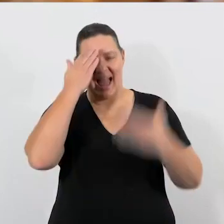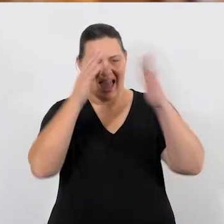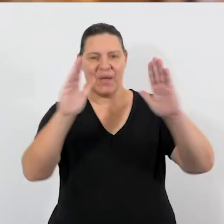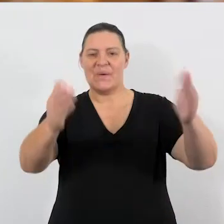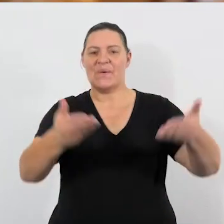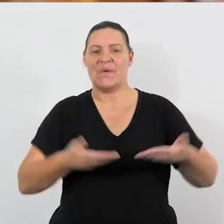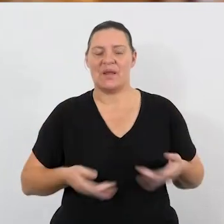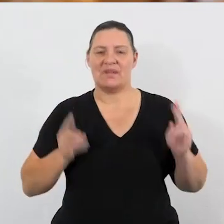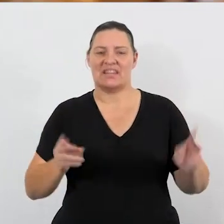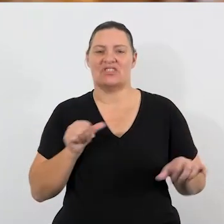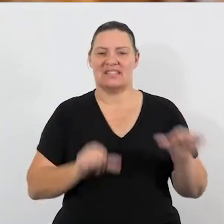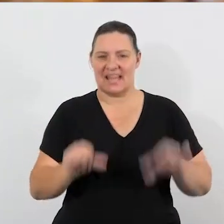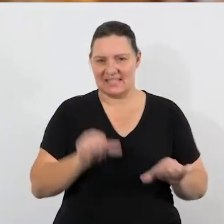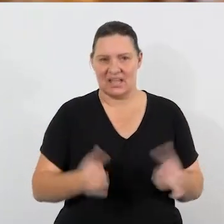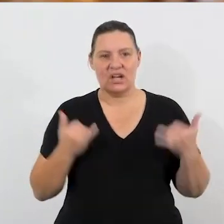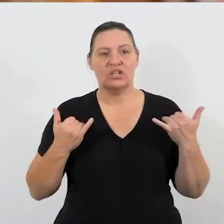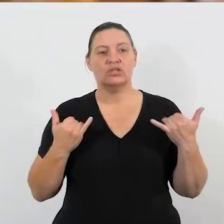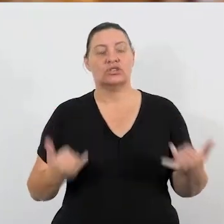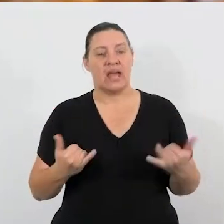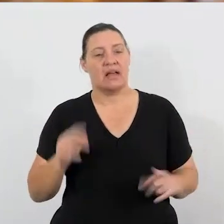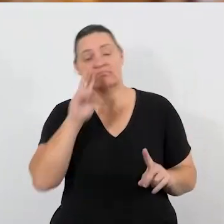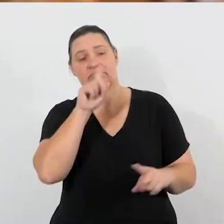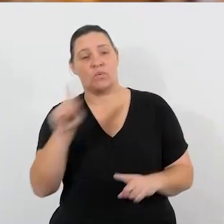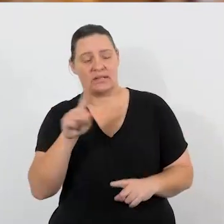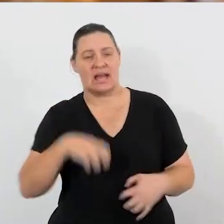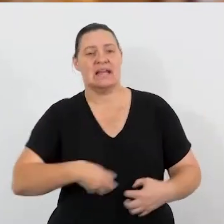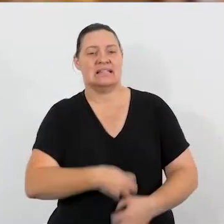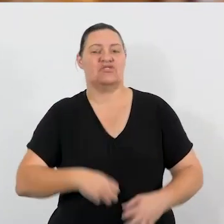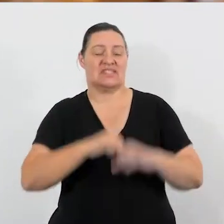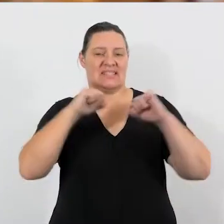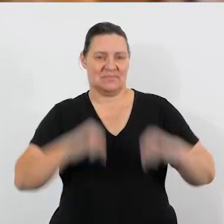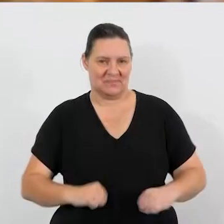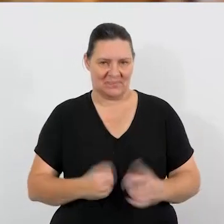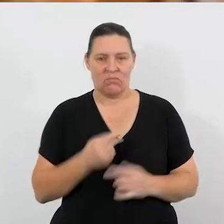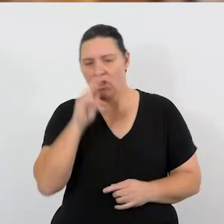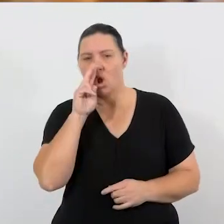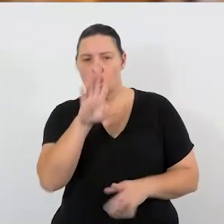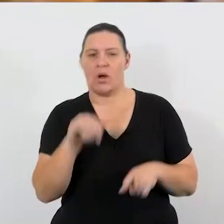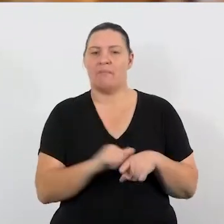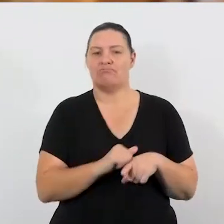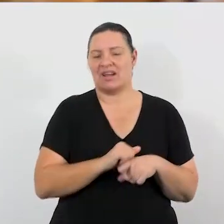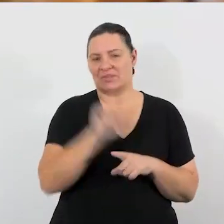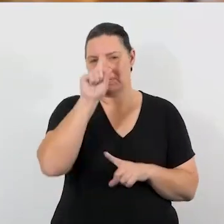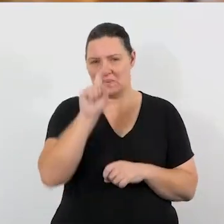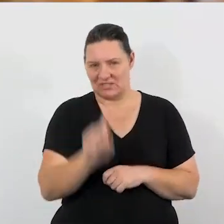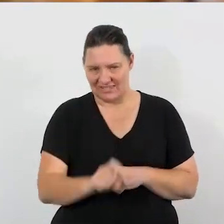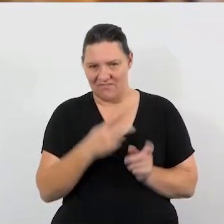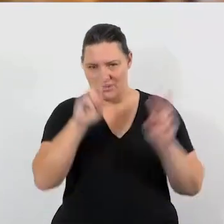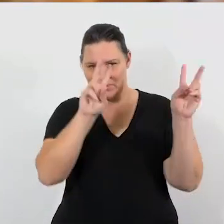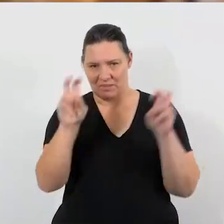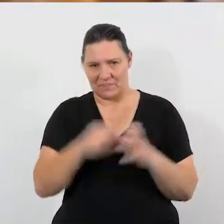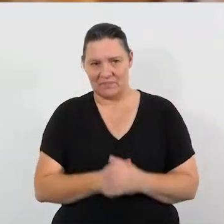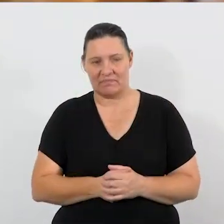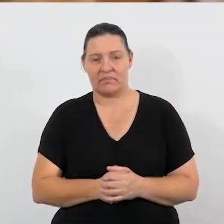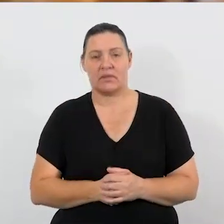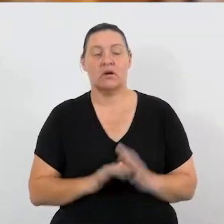Hello and welcome to Natural Sciences. Today's topic is the digestive system, and we are going to look at some practice questions on this